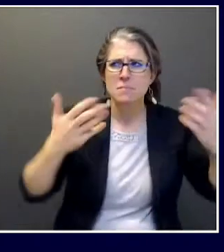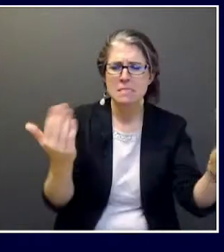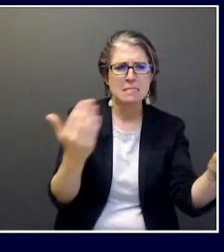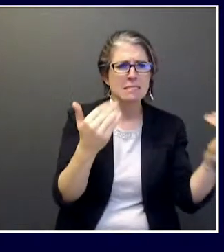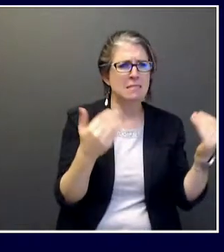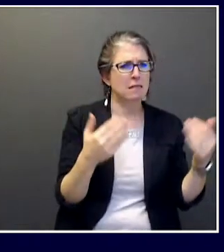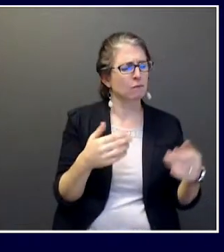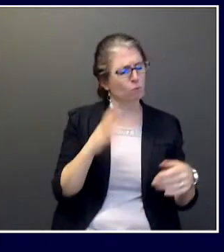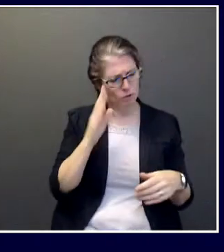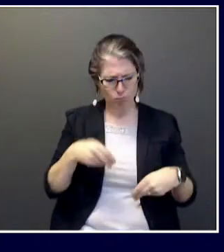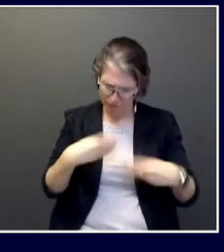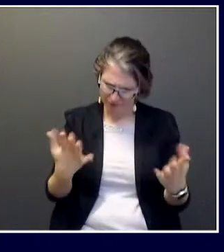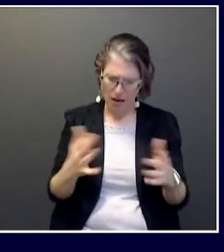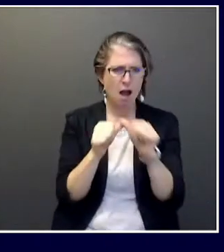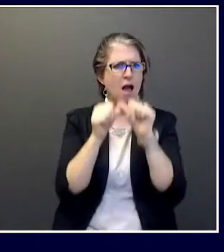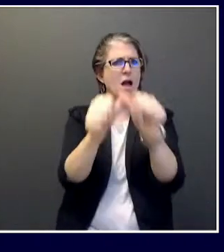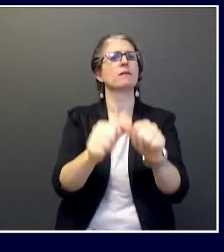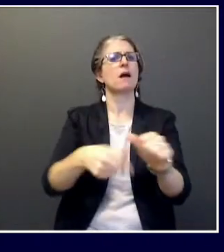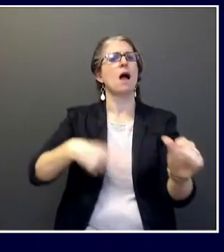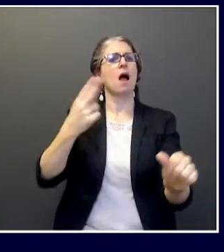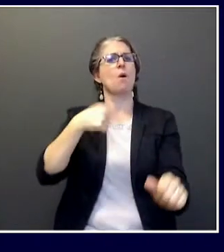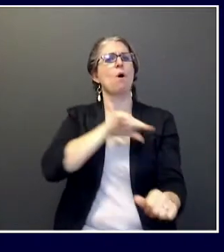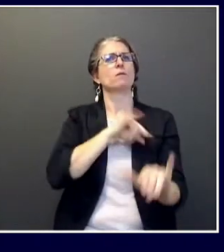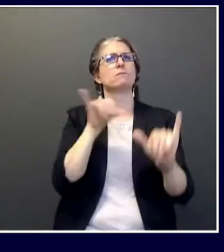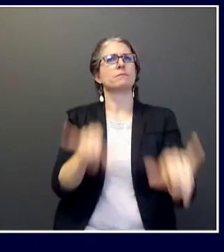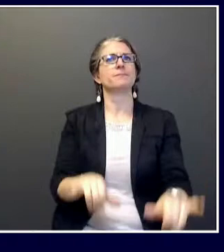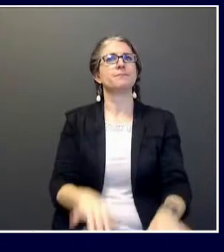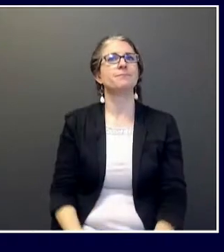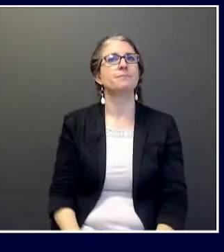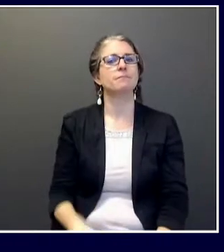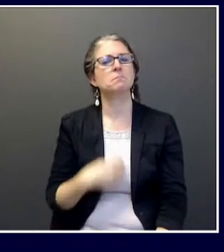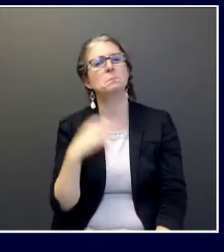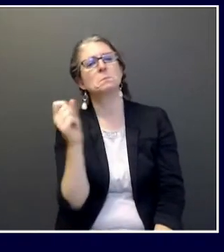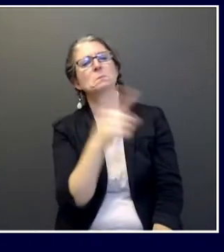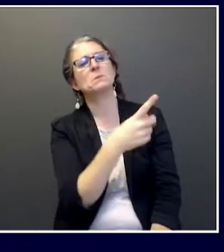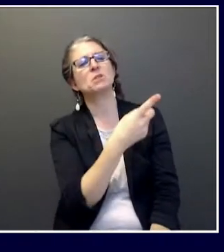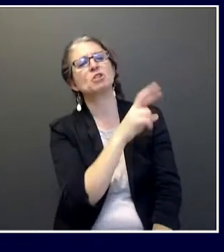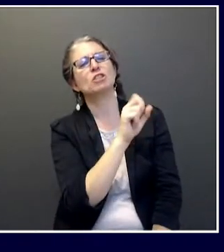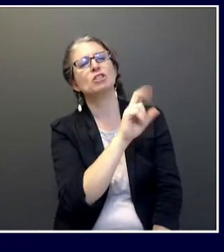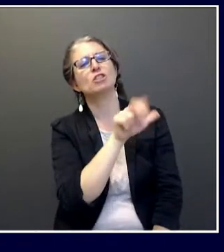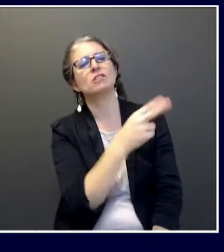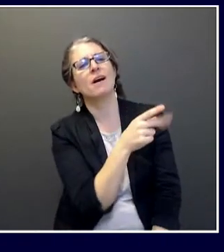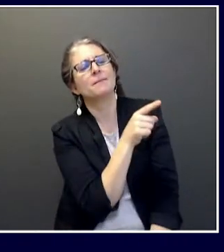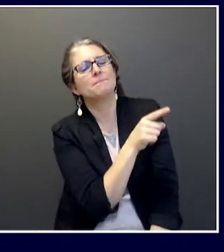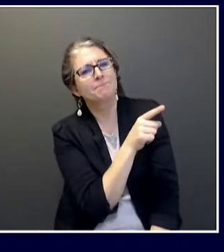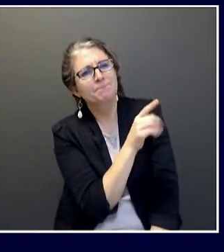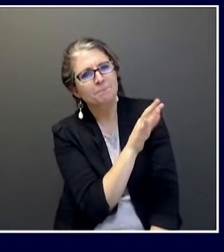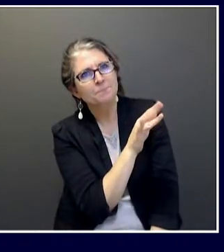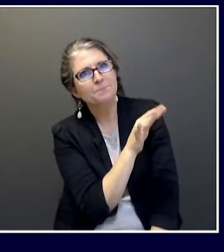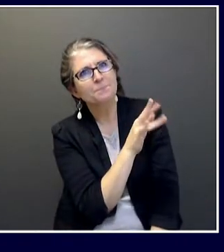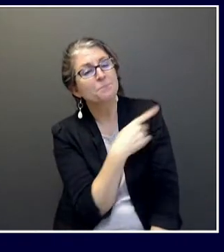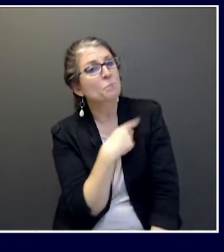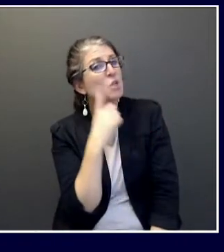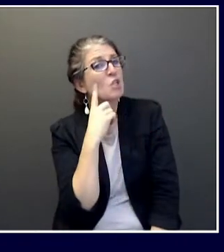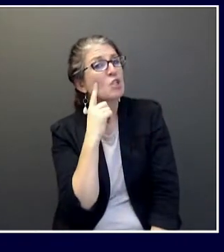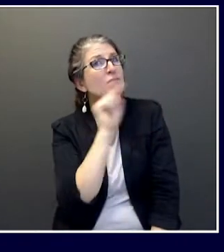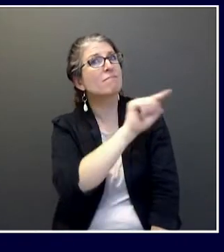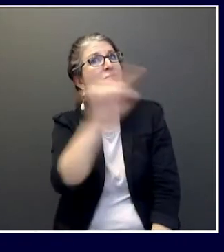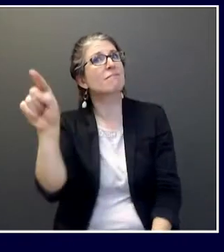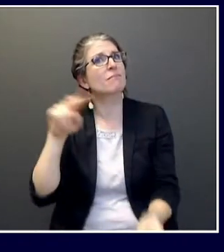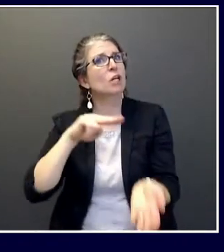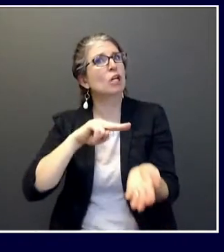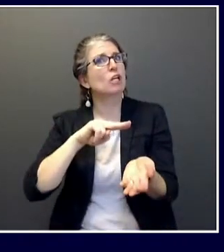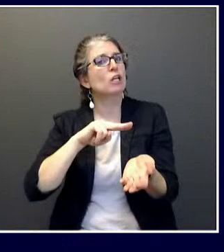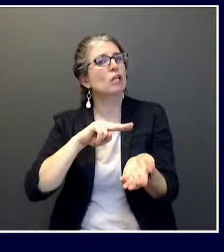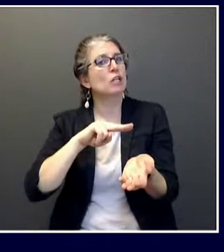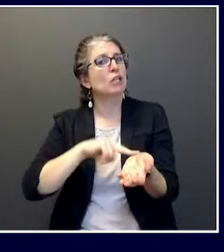you real quick. I am aware of a couple of outbreaks at nursing homes in our region, as well as the Paris